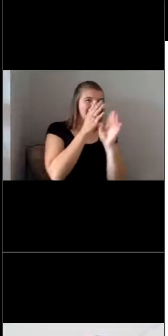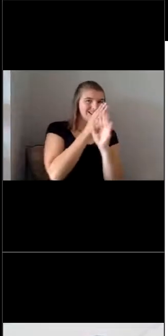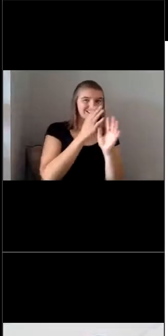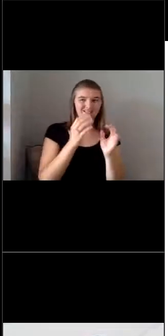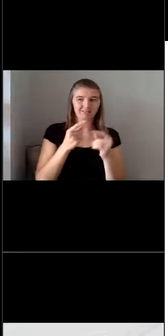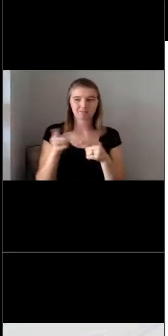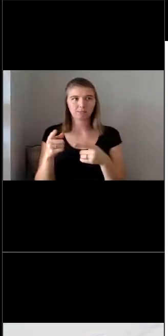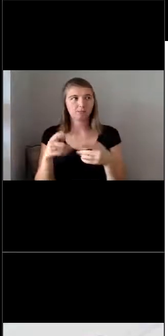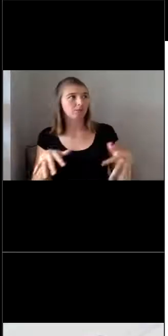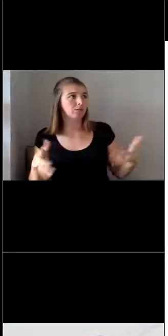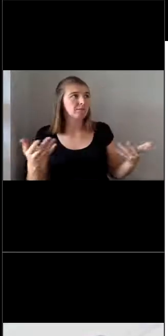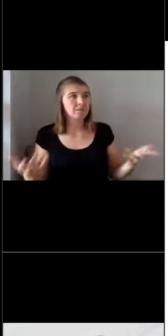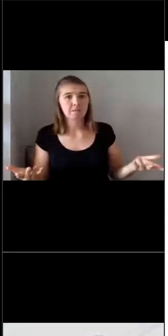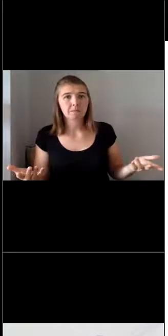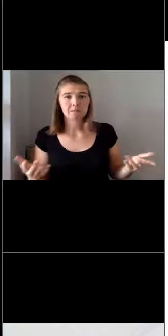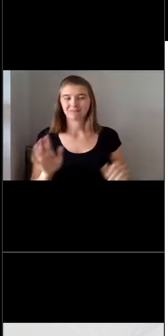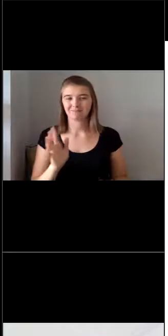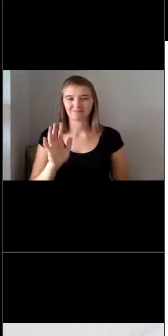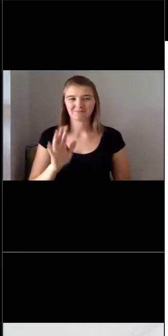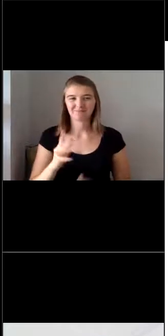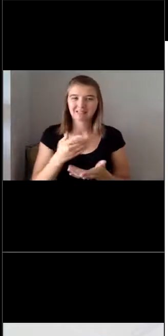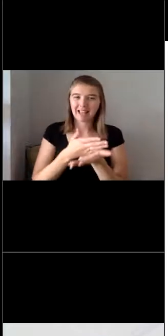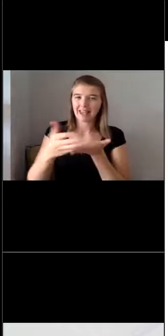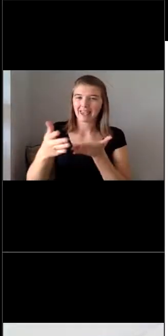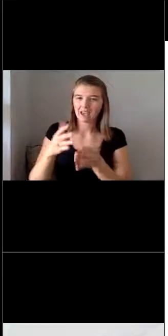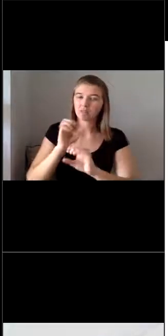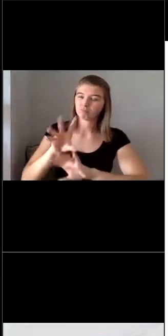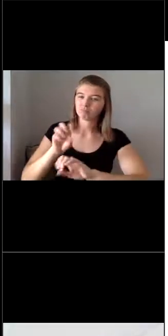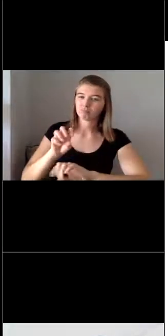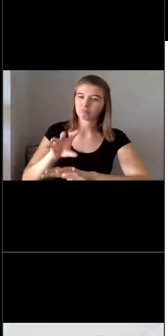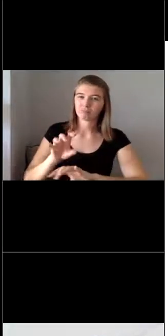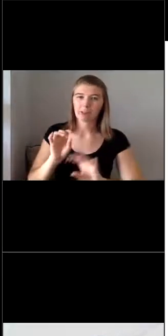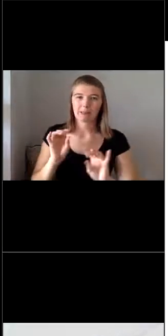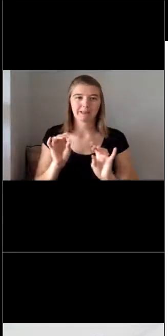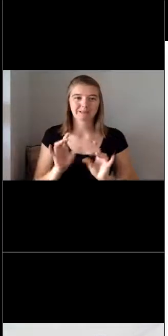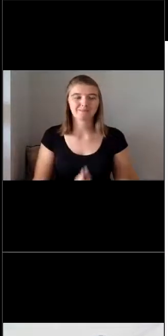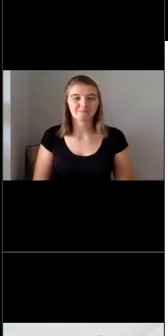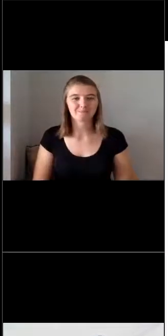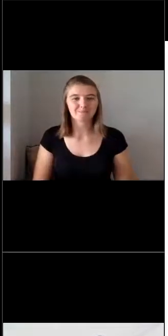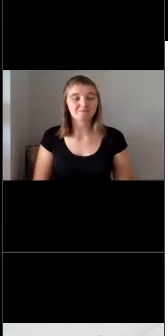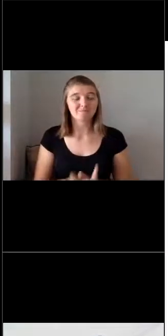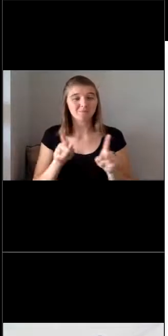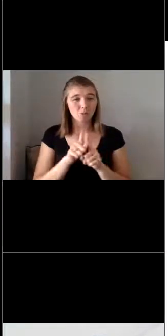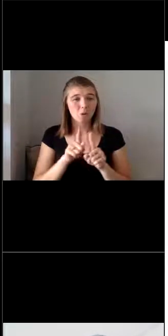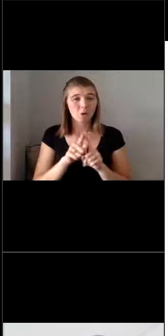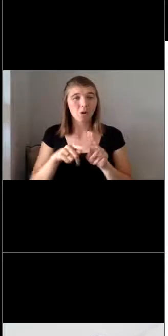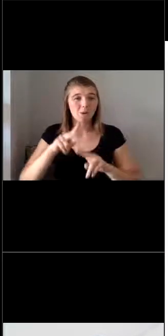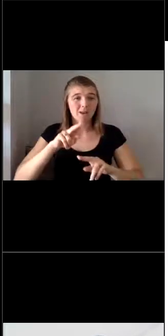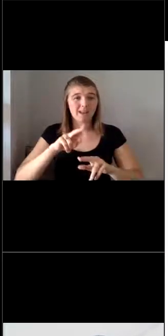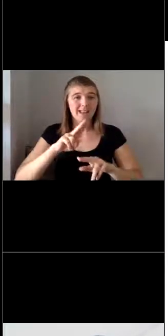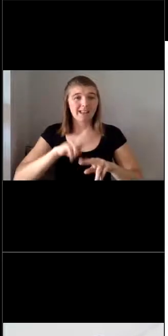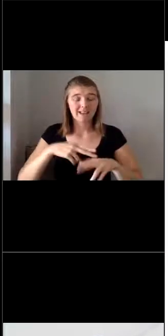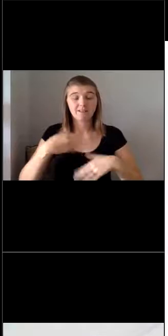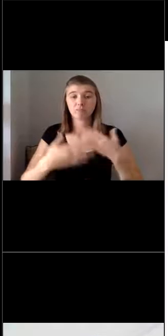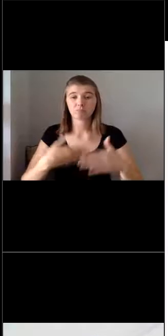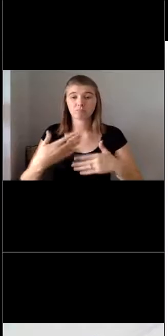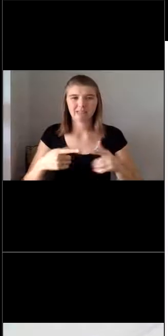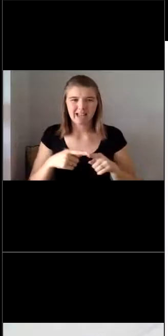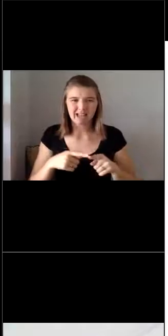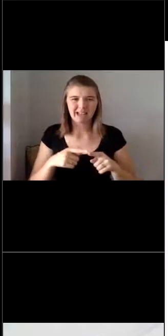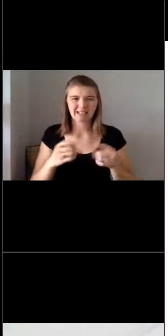we focused on the right priorities and we were, again, humble enough to revisit when required. And within that,